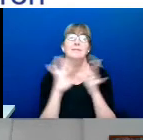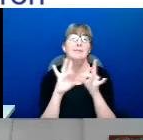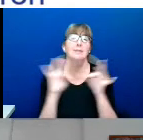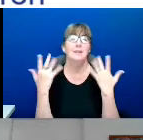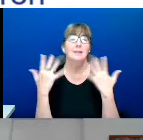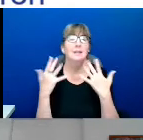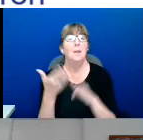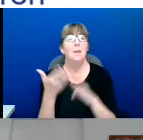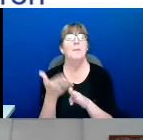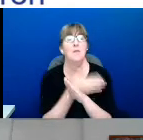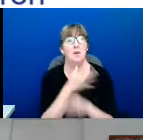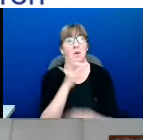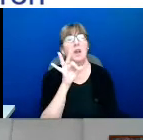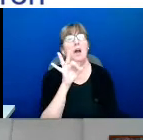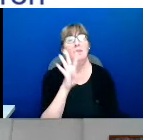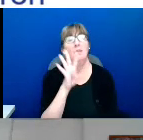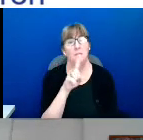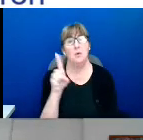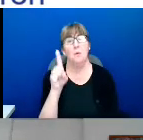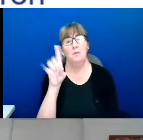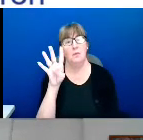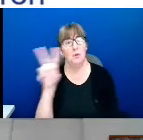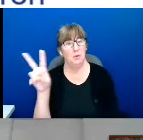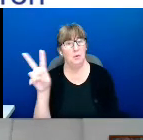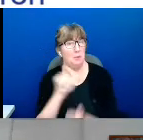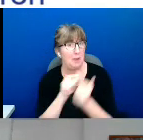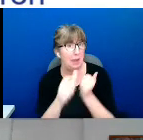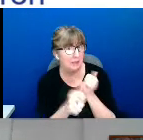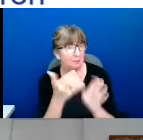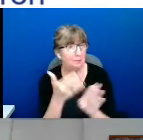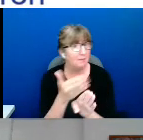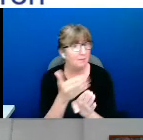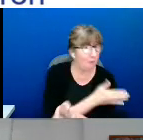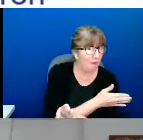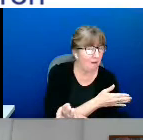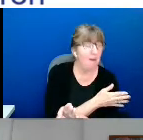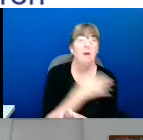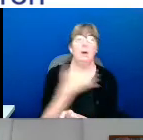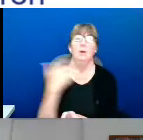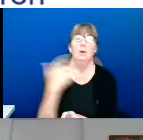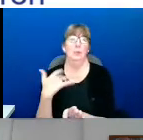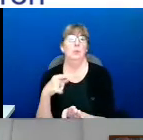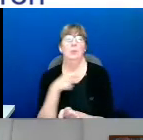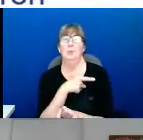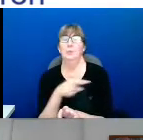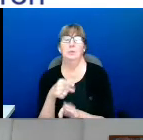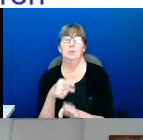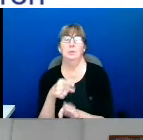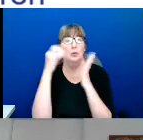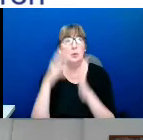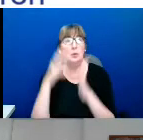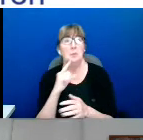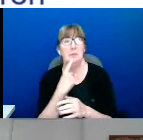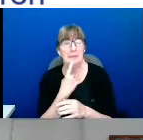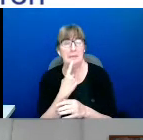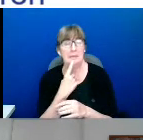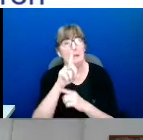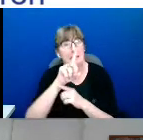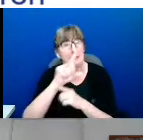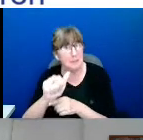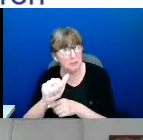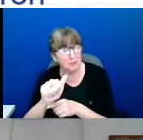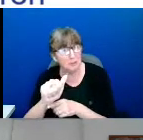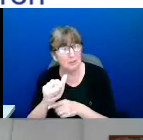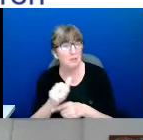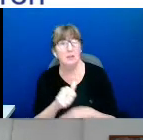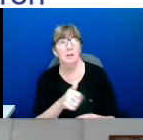94142 was passed. And back then, the reality was that students with more significant disabilities simply were